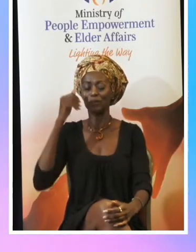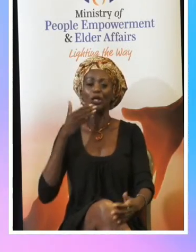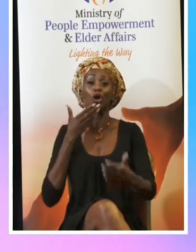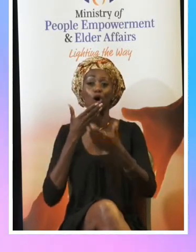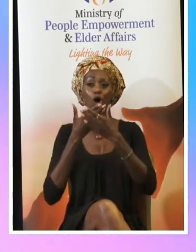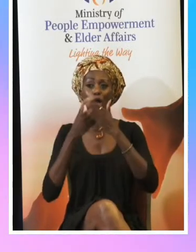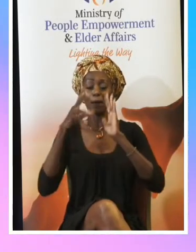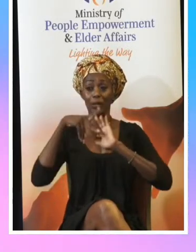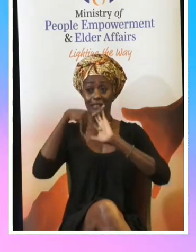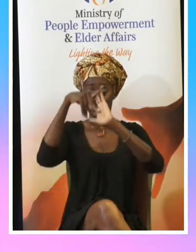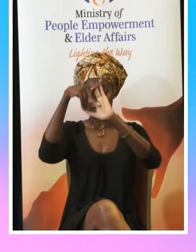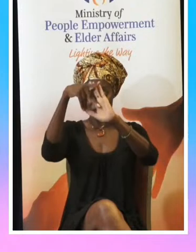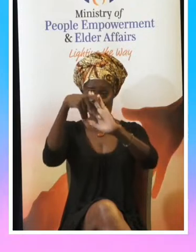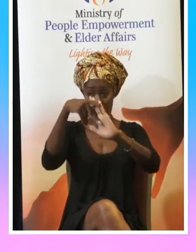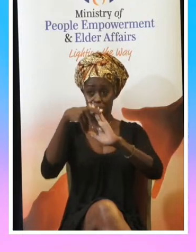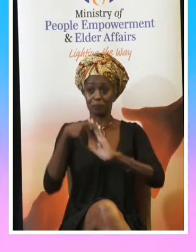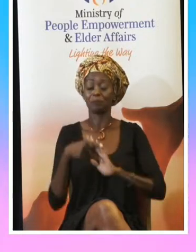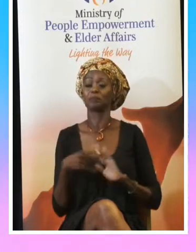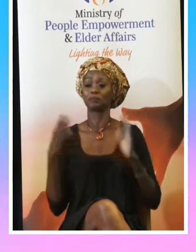presentation.